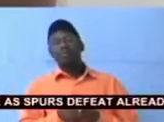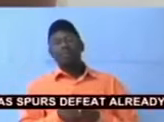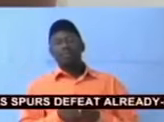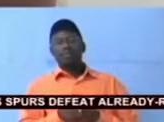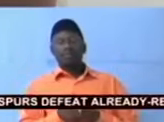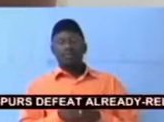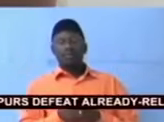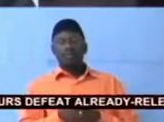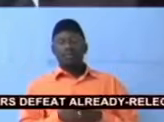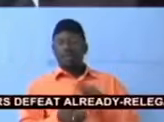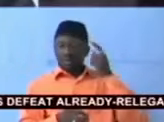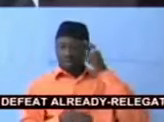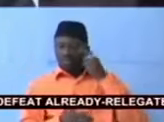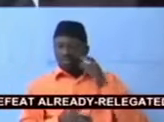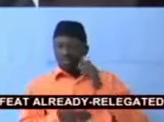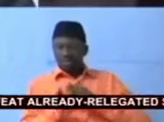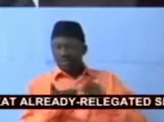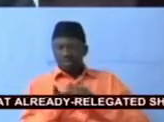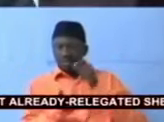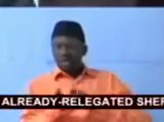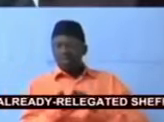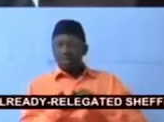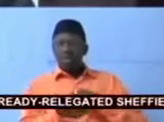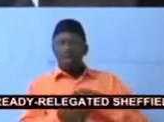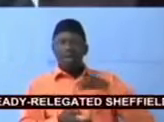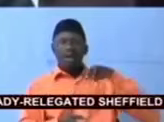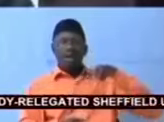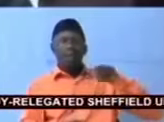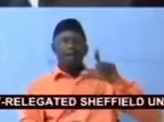it was signed by MLF K. Jame for the permanent secretary.